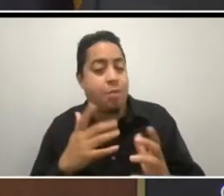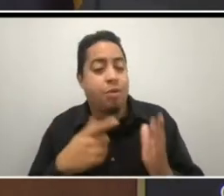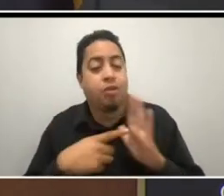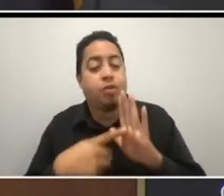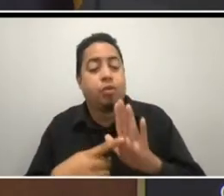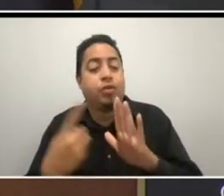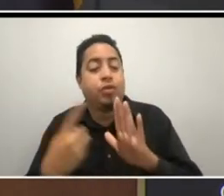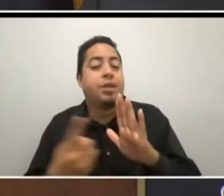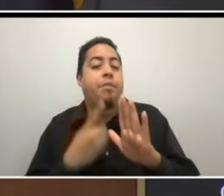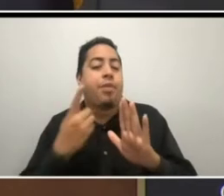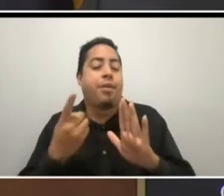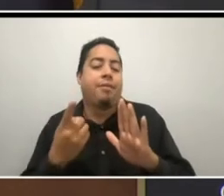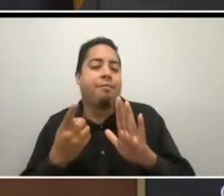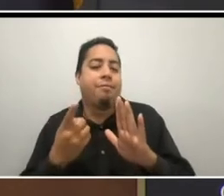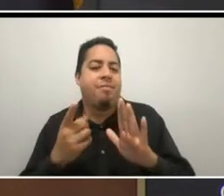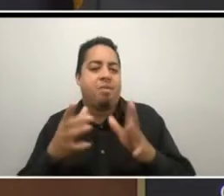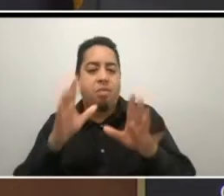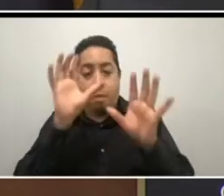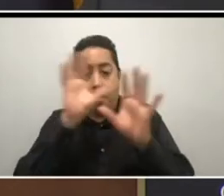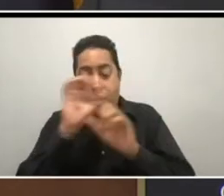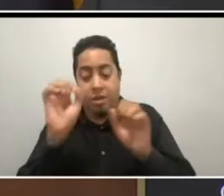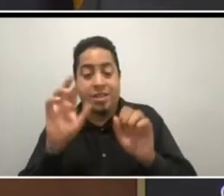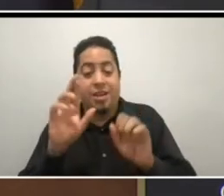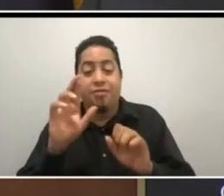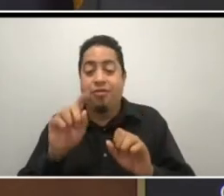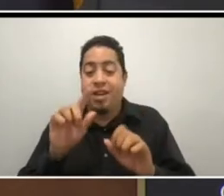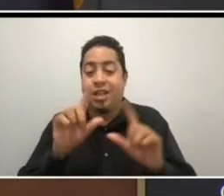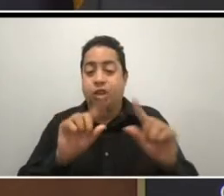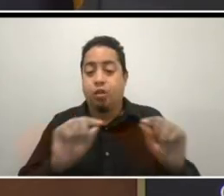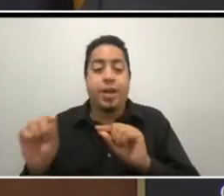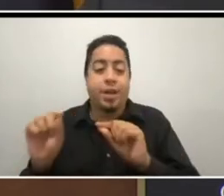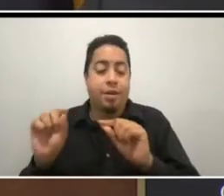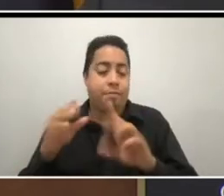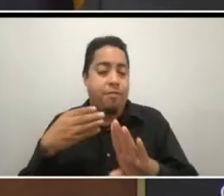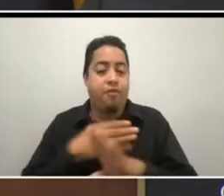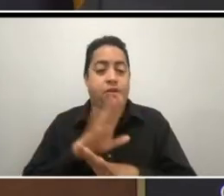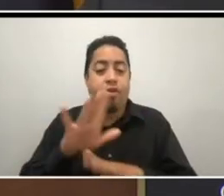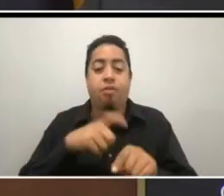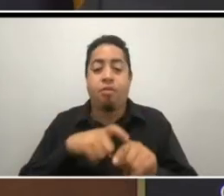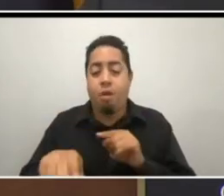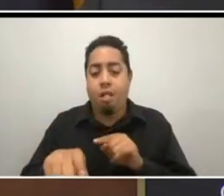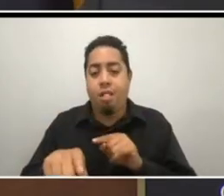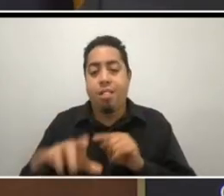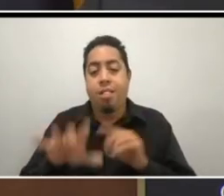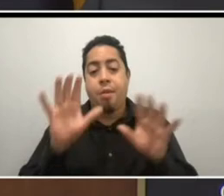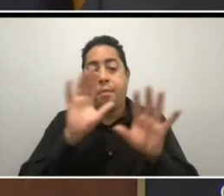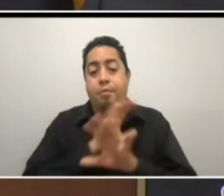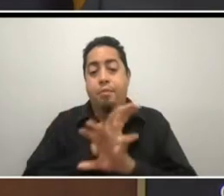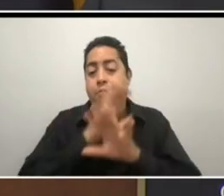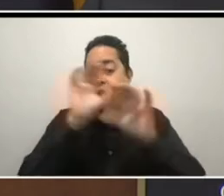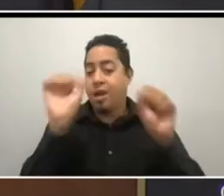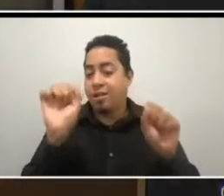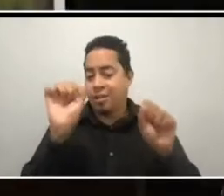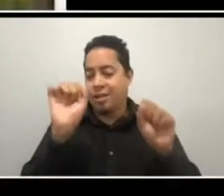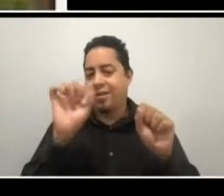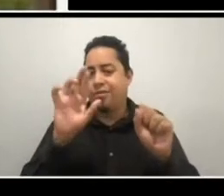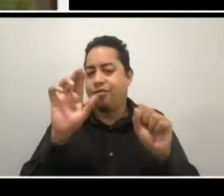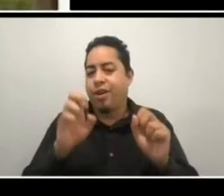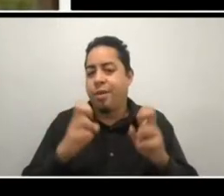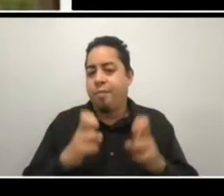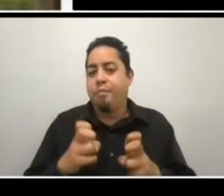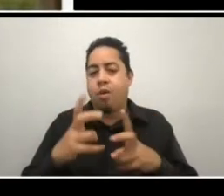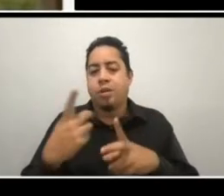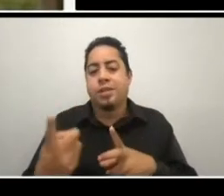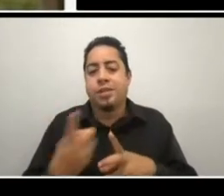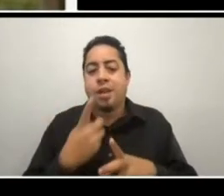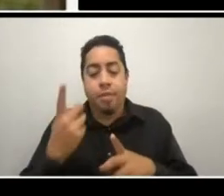retweeted a couple weeks before your call with him. Here's the president retweeting a post from one of his allies, a lawyer who was